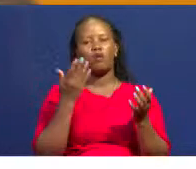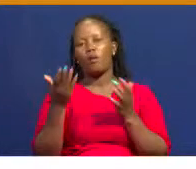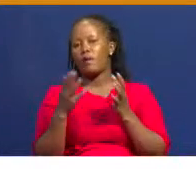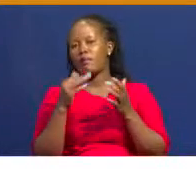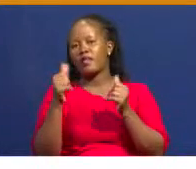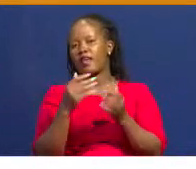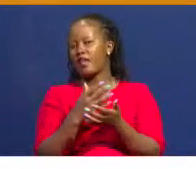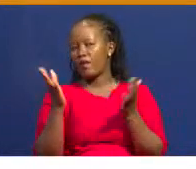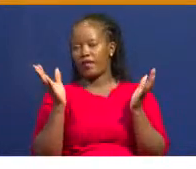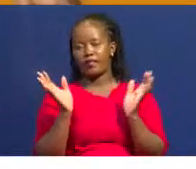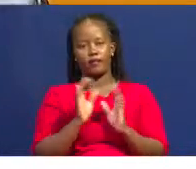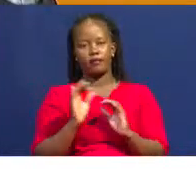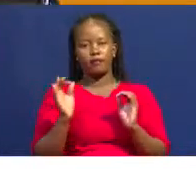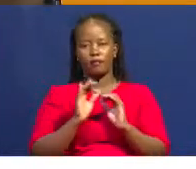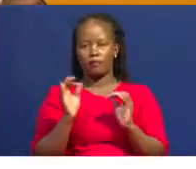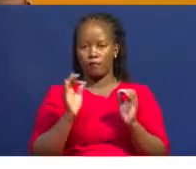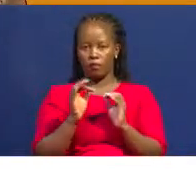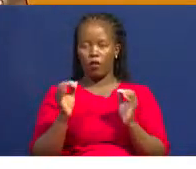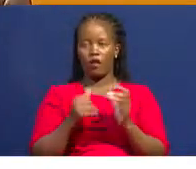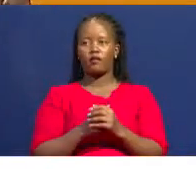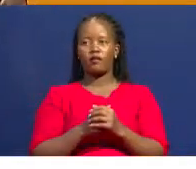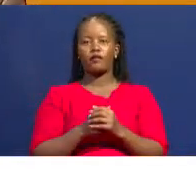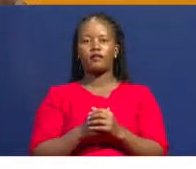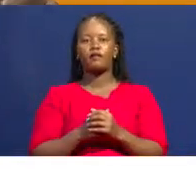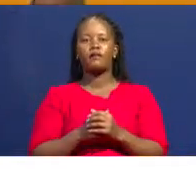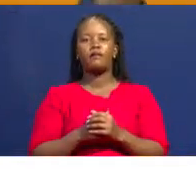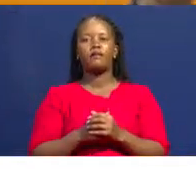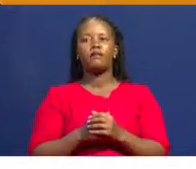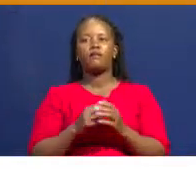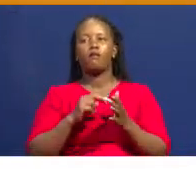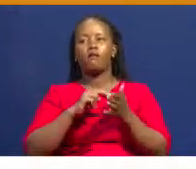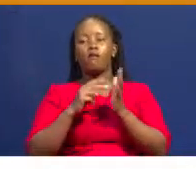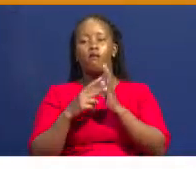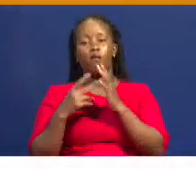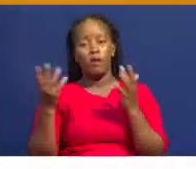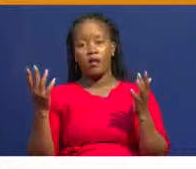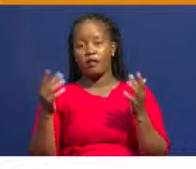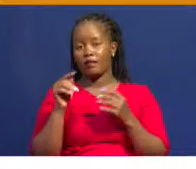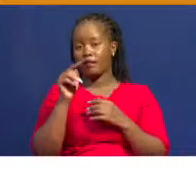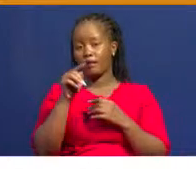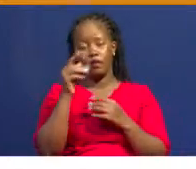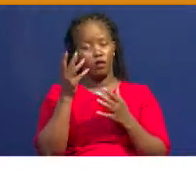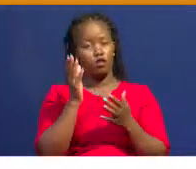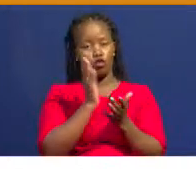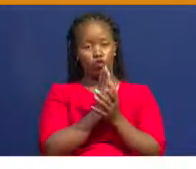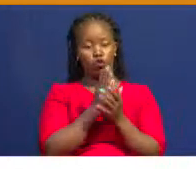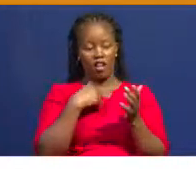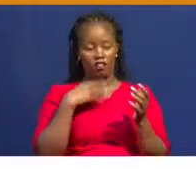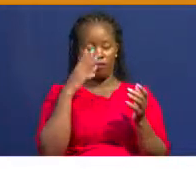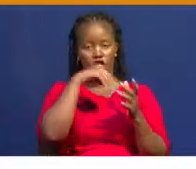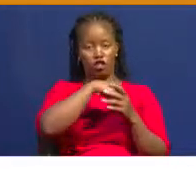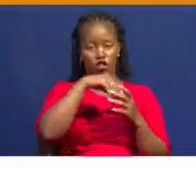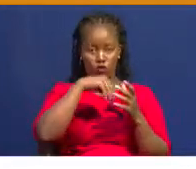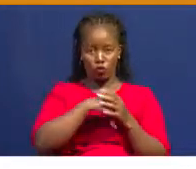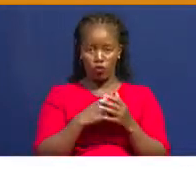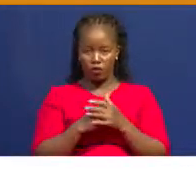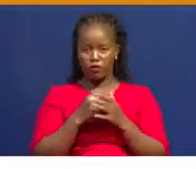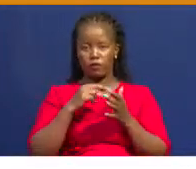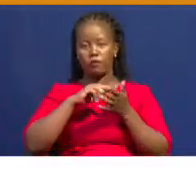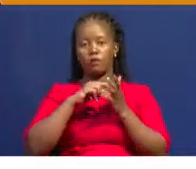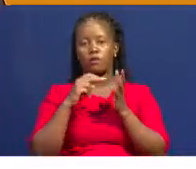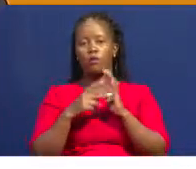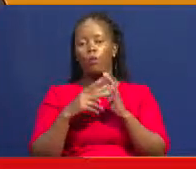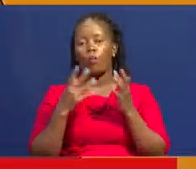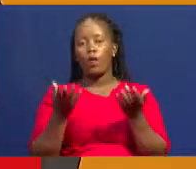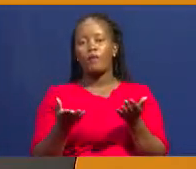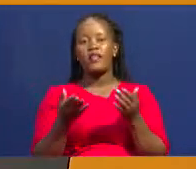even fire outbreak, you can imagine of the consequence. So that one is there. In a nutshell, what I'm saying that the Road